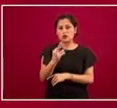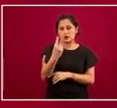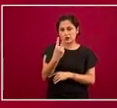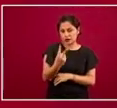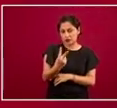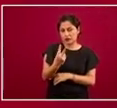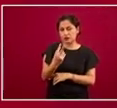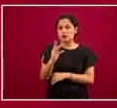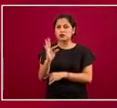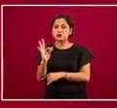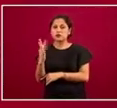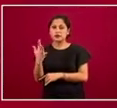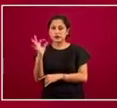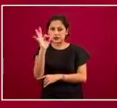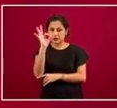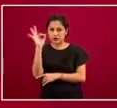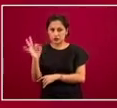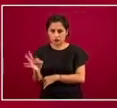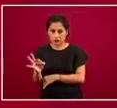42 to